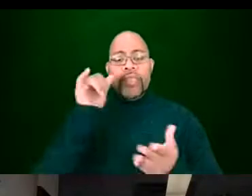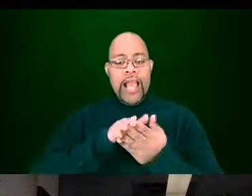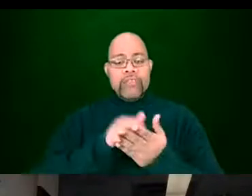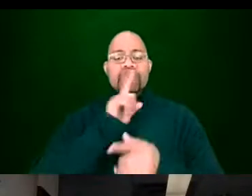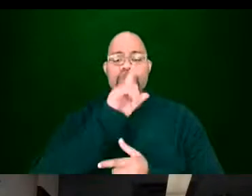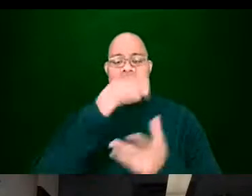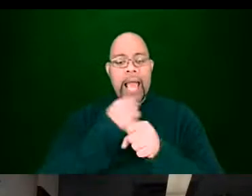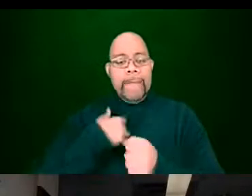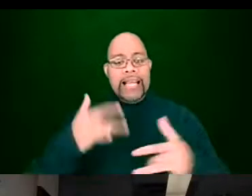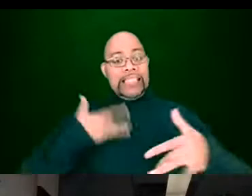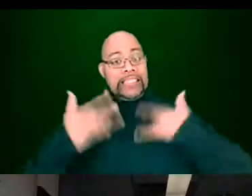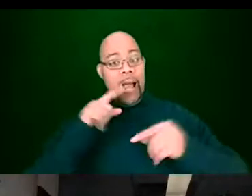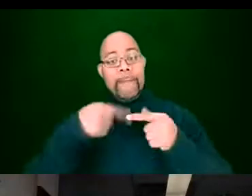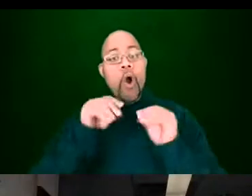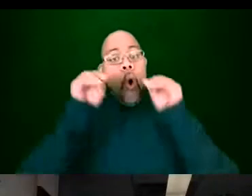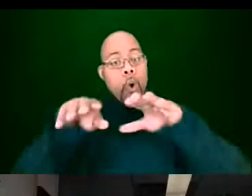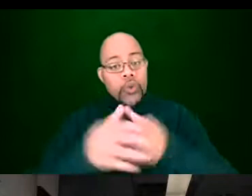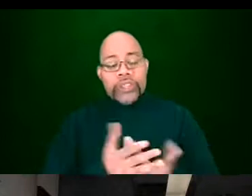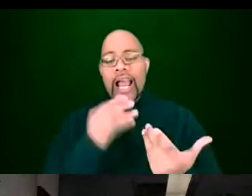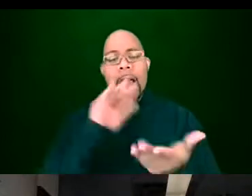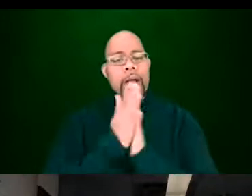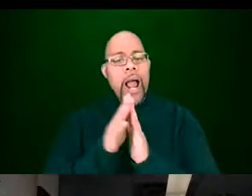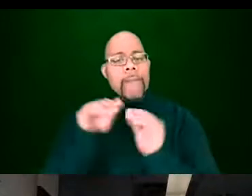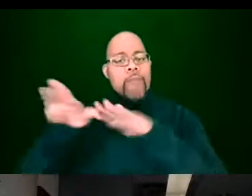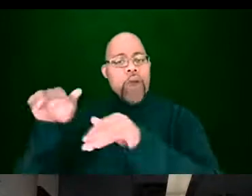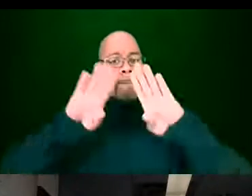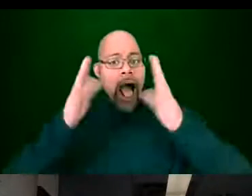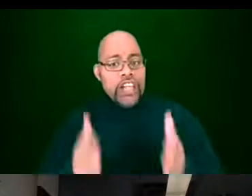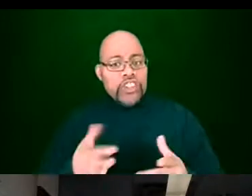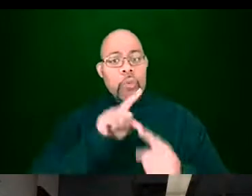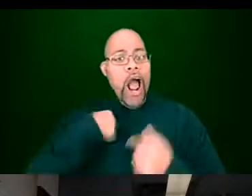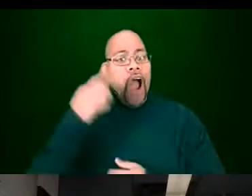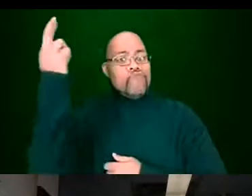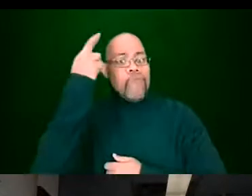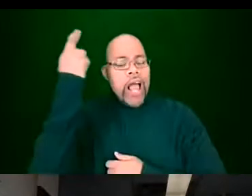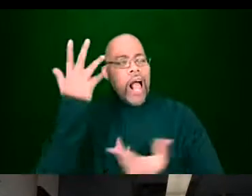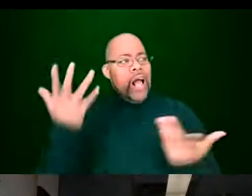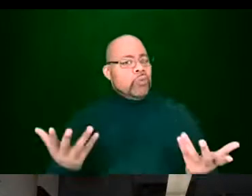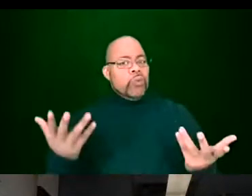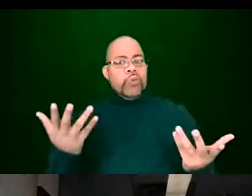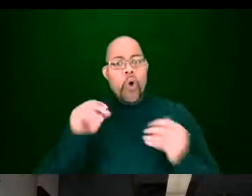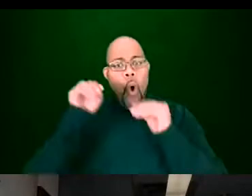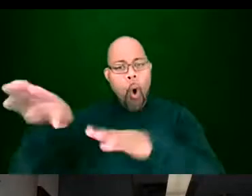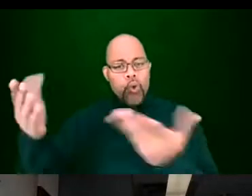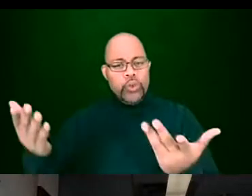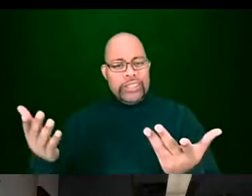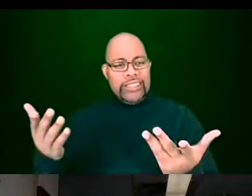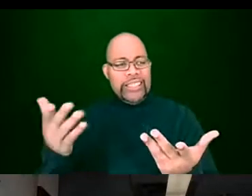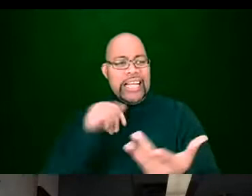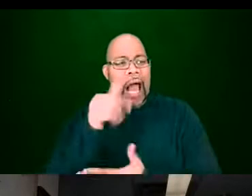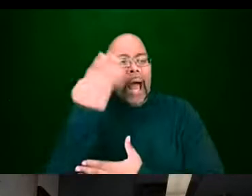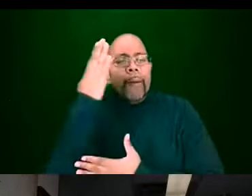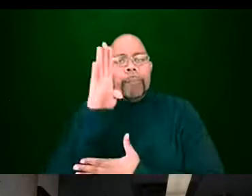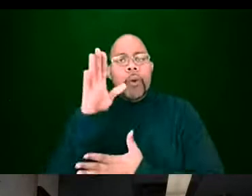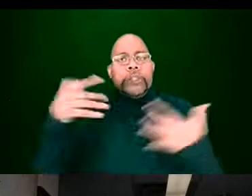really got me excited about the ocean and becoming a marine biologist, was when I realized, whoa, the ocean's just not this blue kind